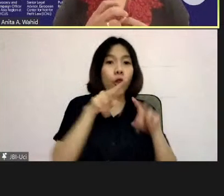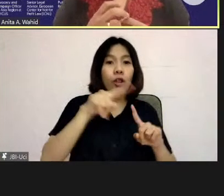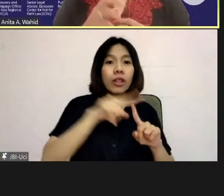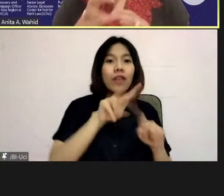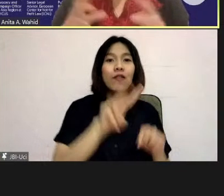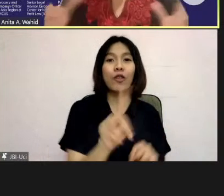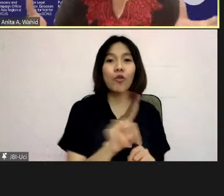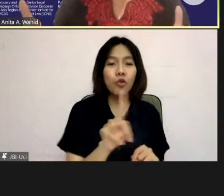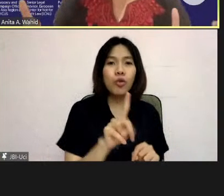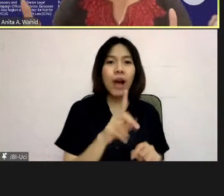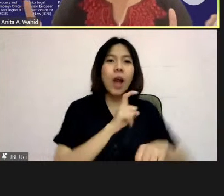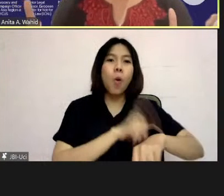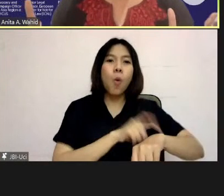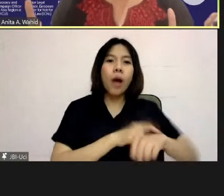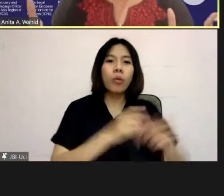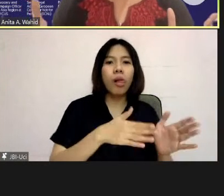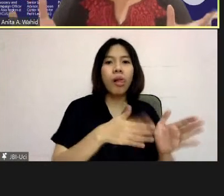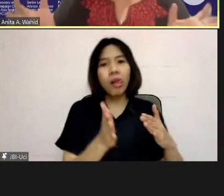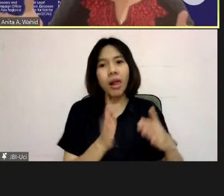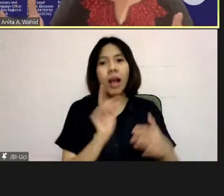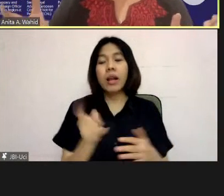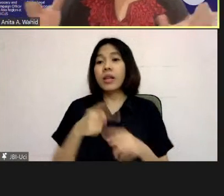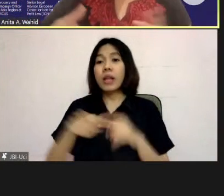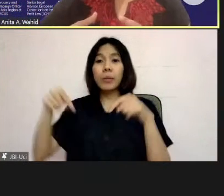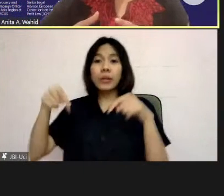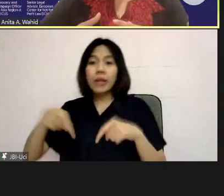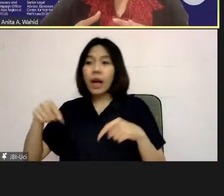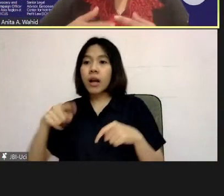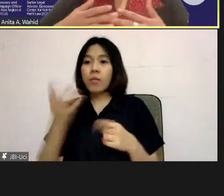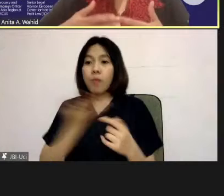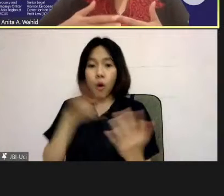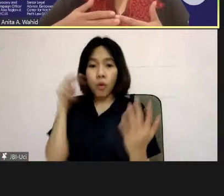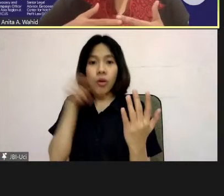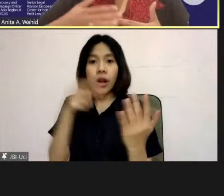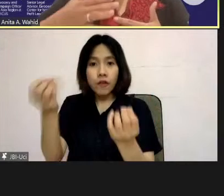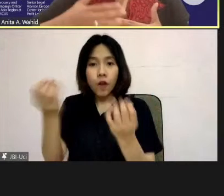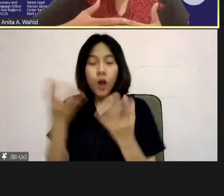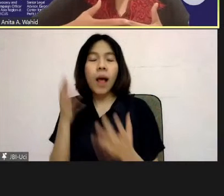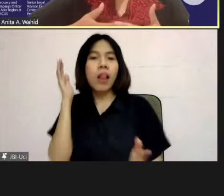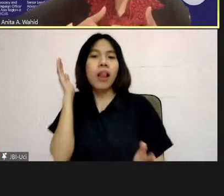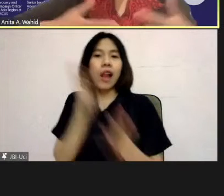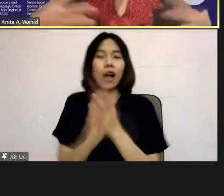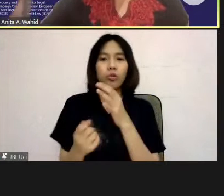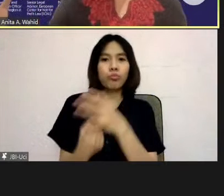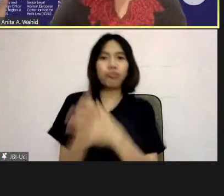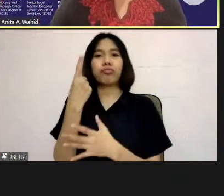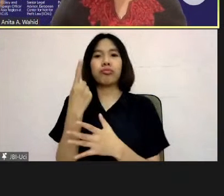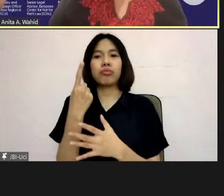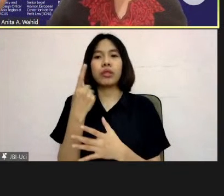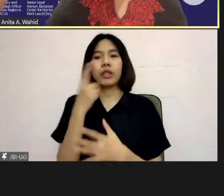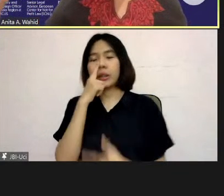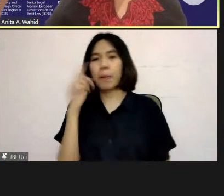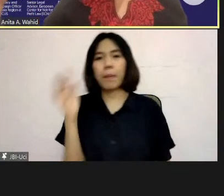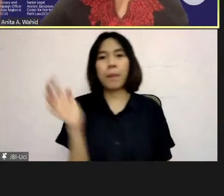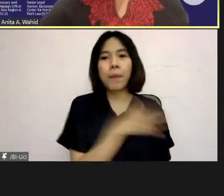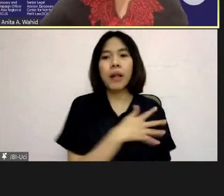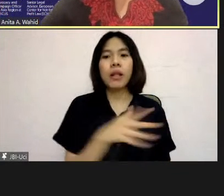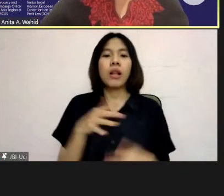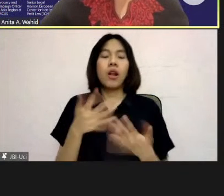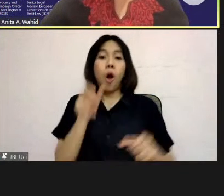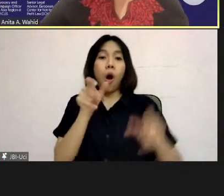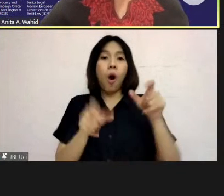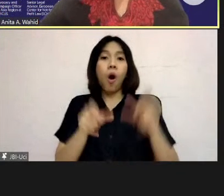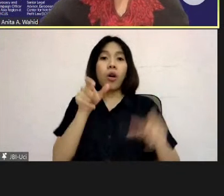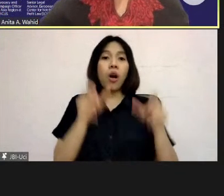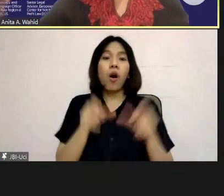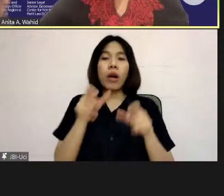but they directly have the access of this digitalization, and the impact is so massive and harmful because it's